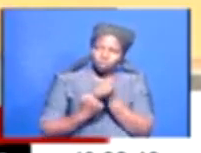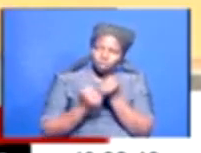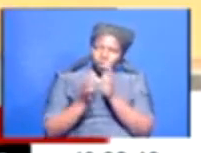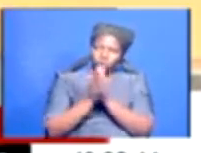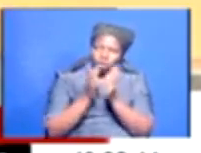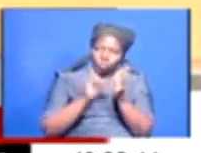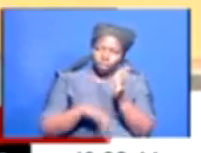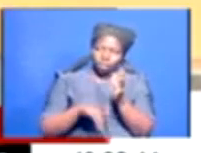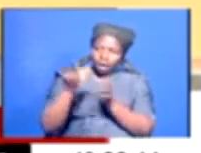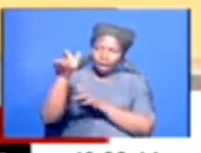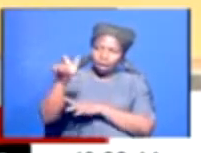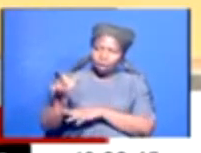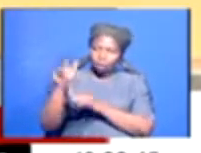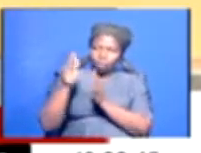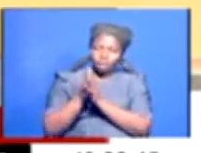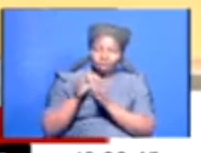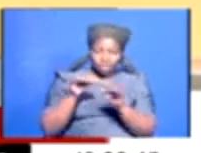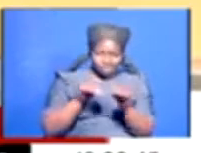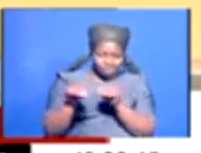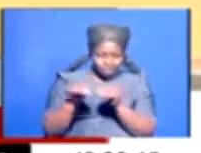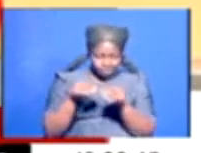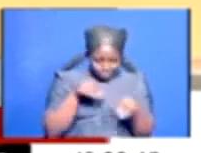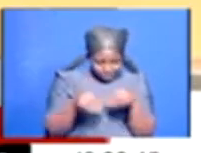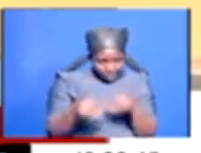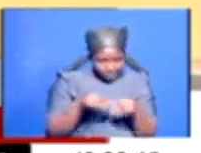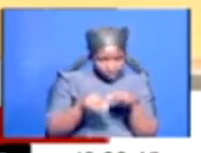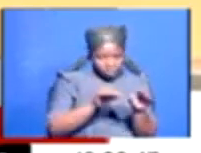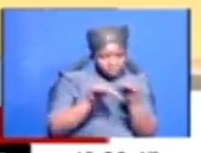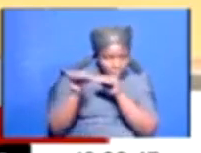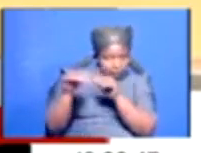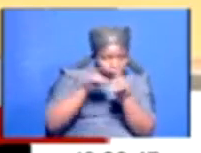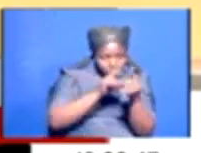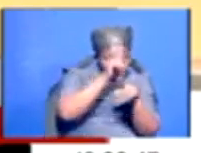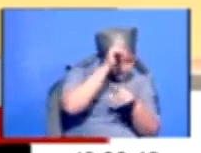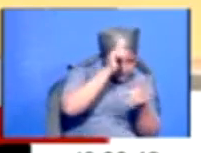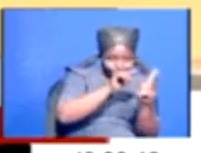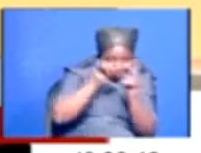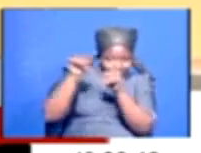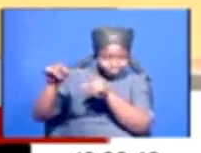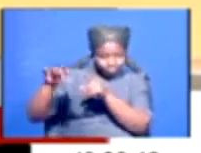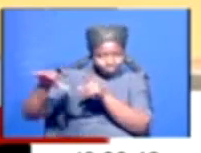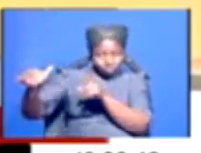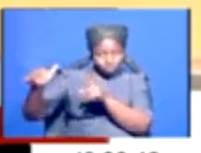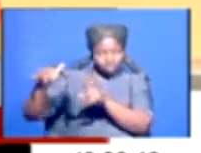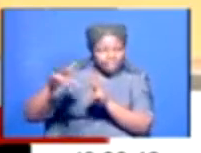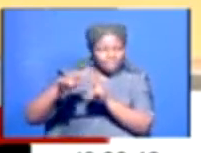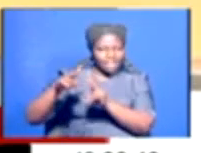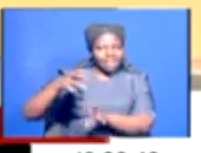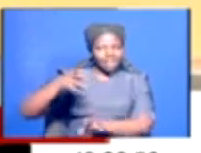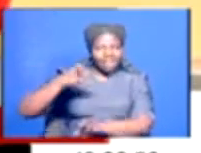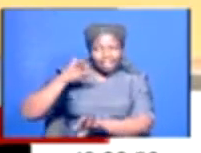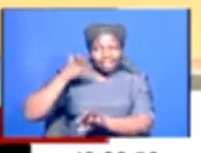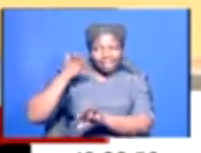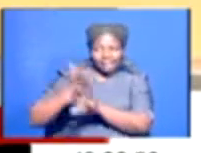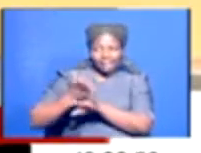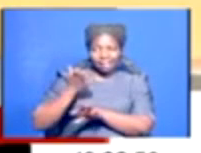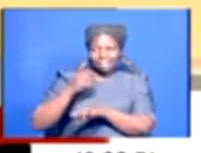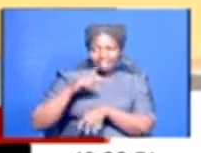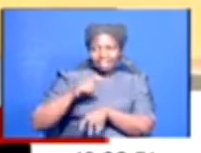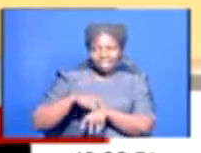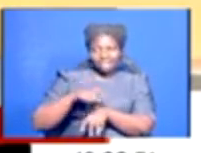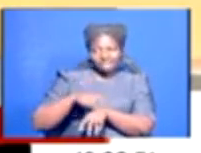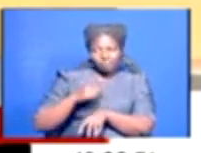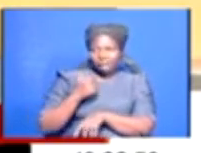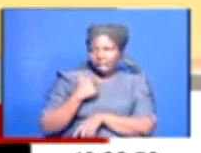with disability to move from the village to come to town. It is very hard. When he had not accepted